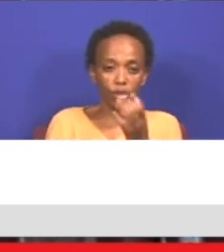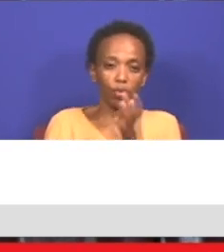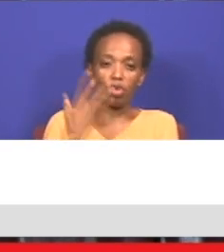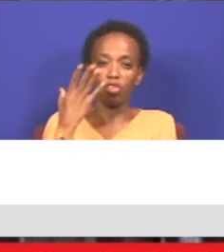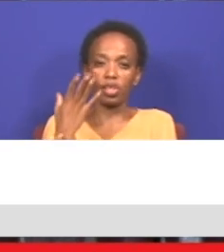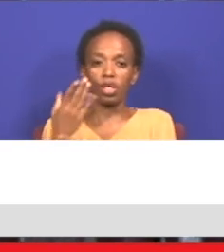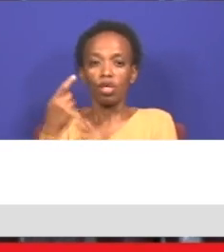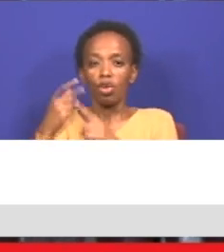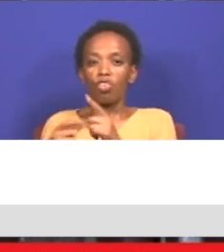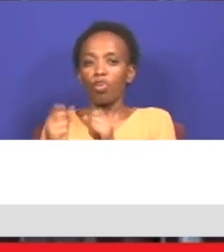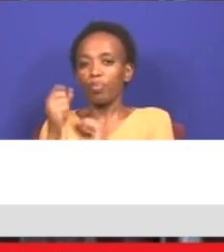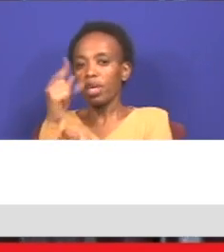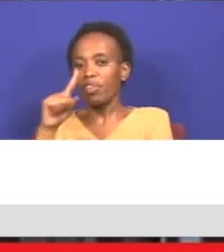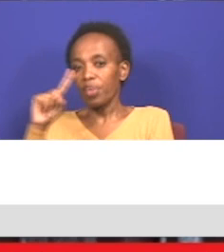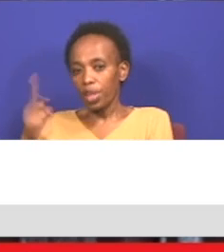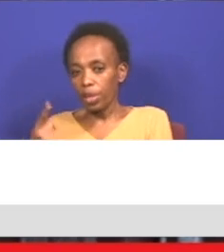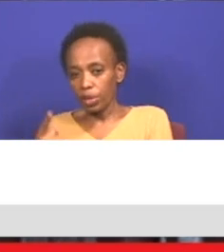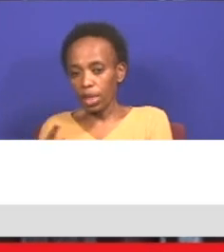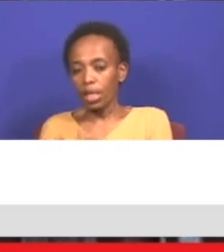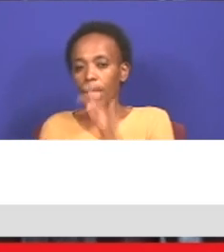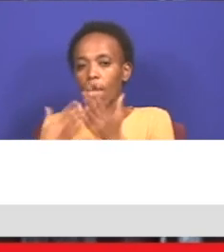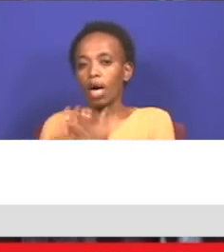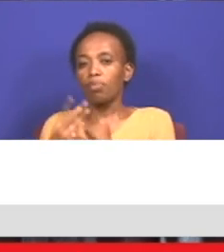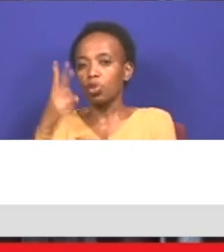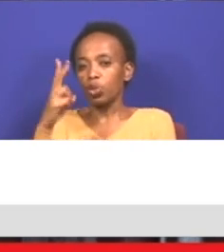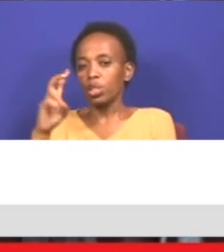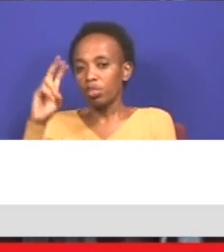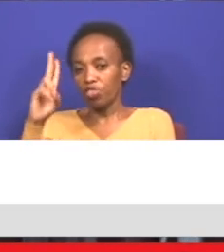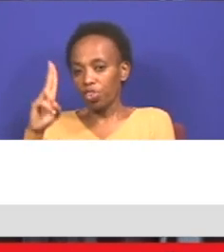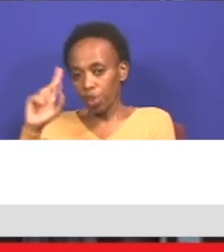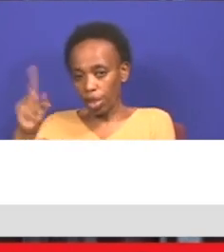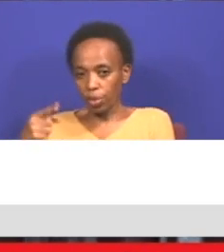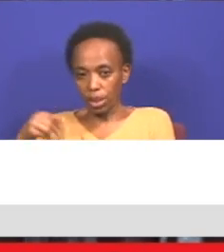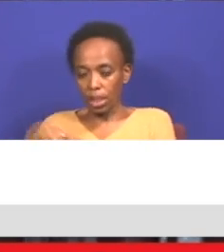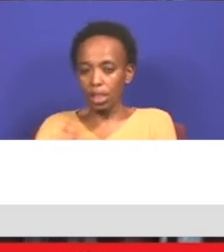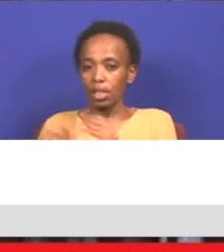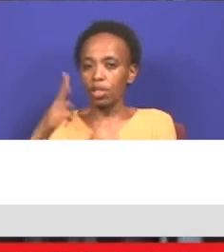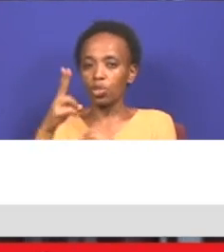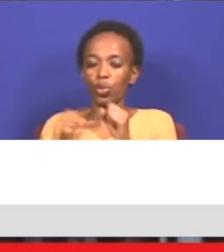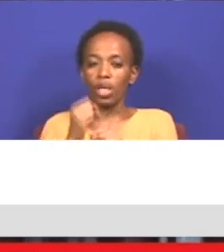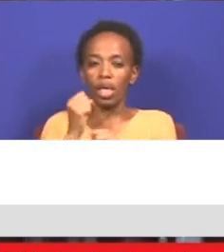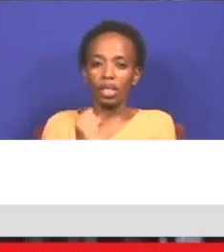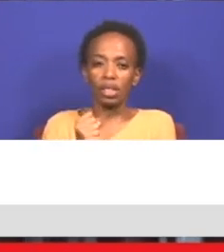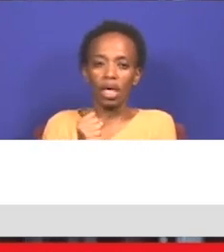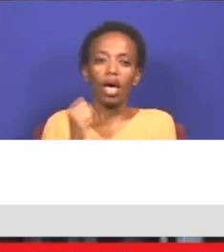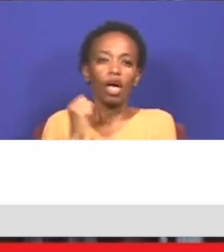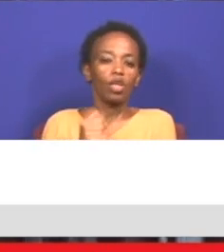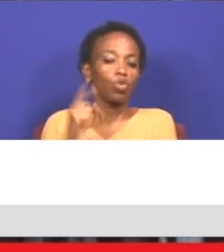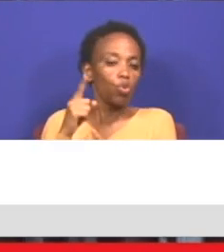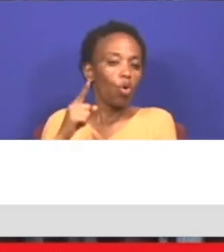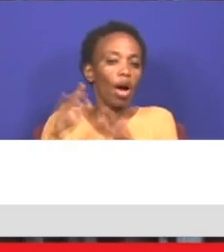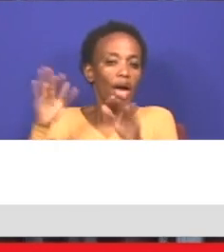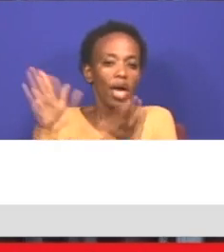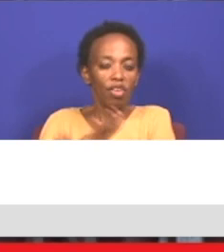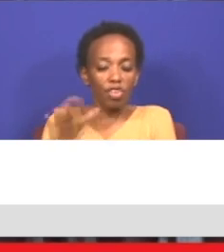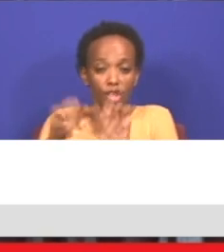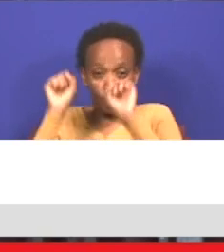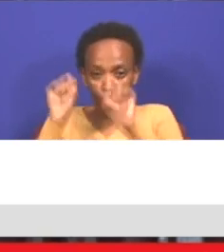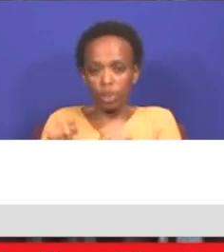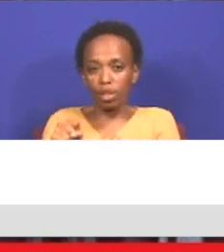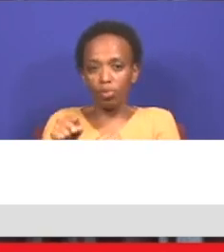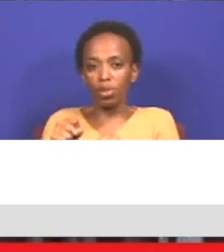from 11,000 to 24,000 in 2 years. I will do what I have to do on my side.